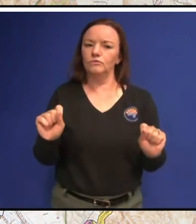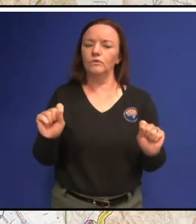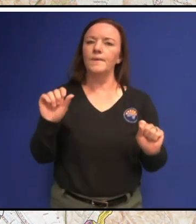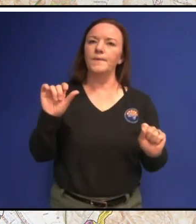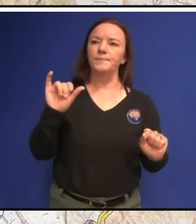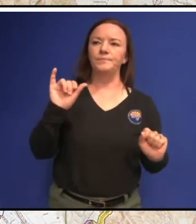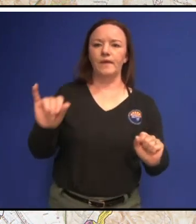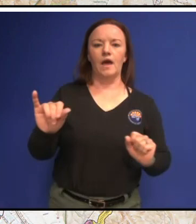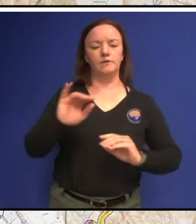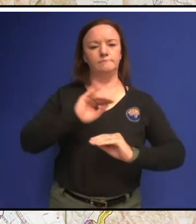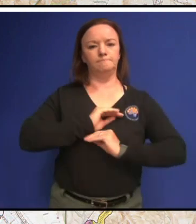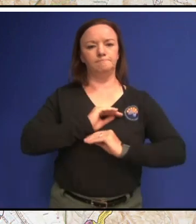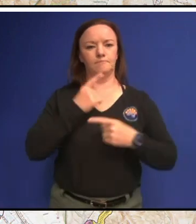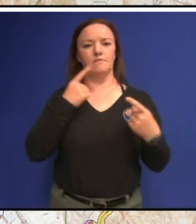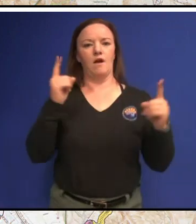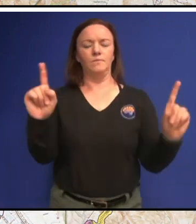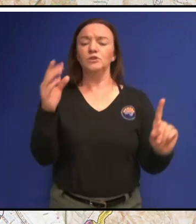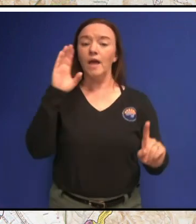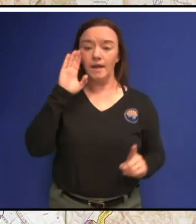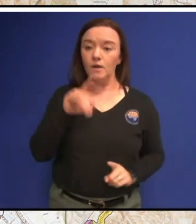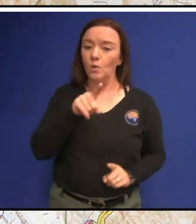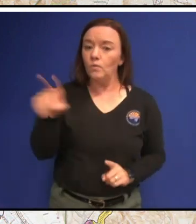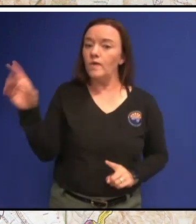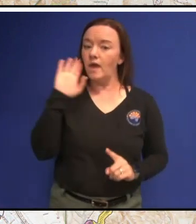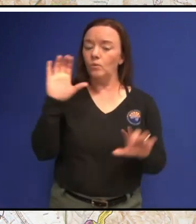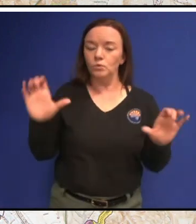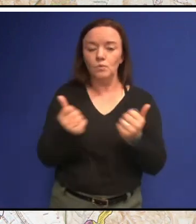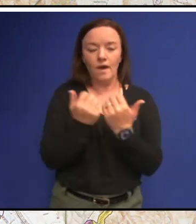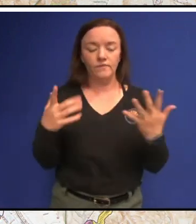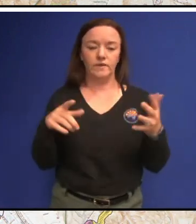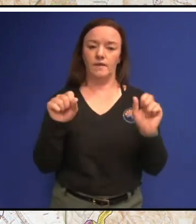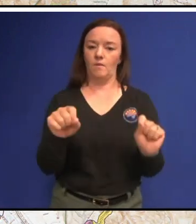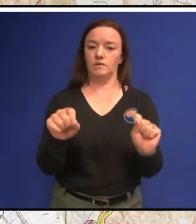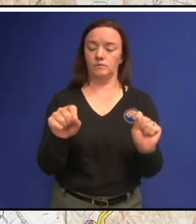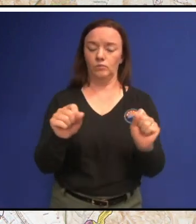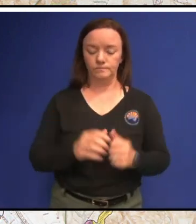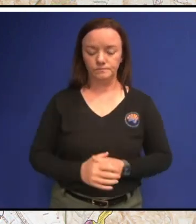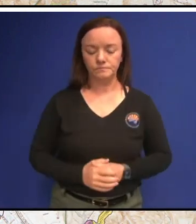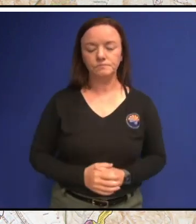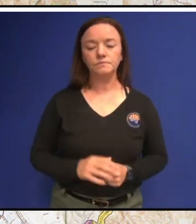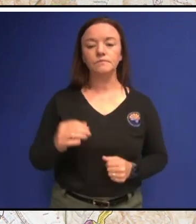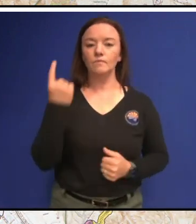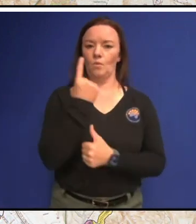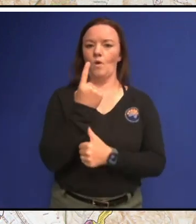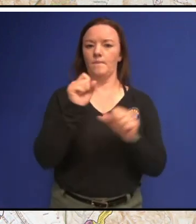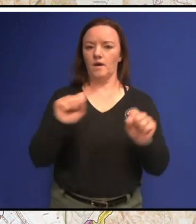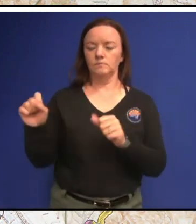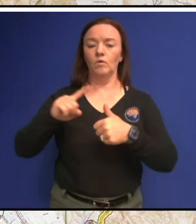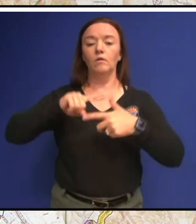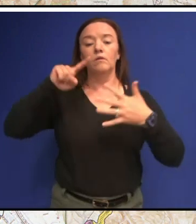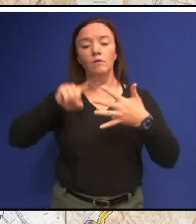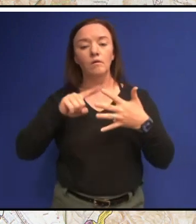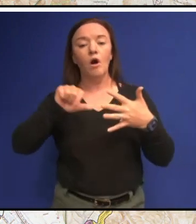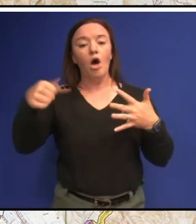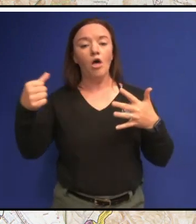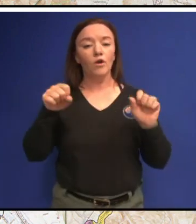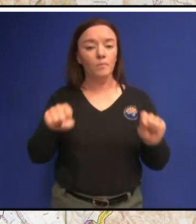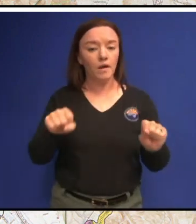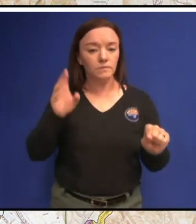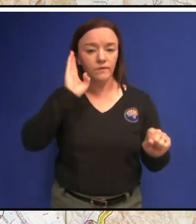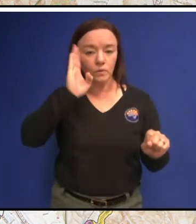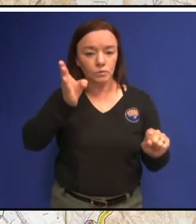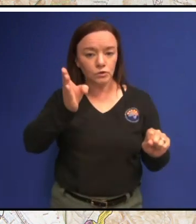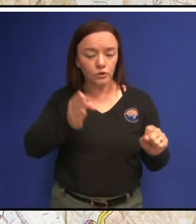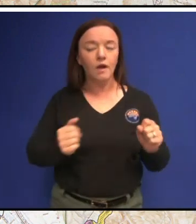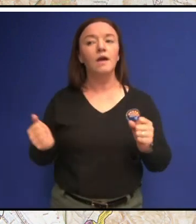accomplished. And I know they're going to make every effort to do that as is appropriate. That's one future. The other future is that the fire continues